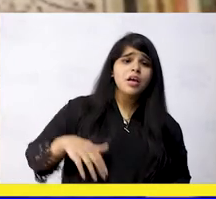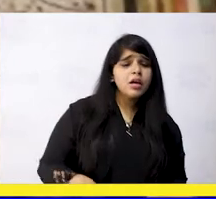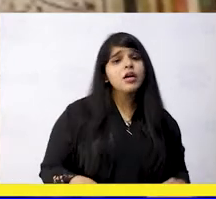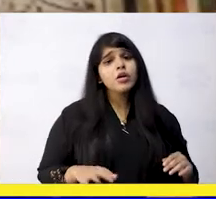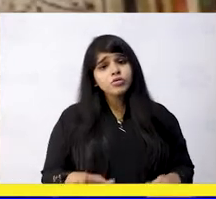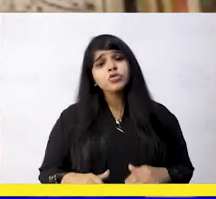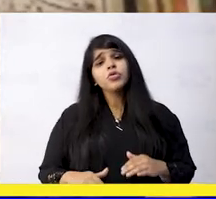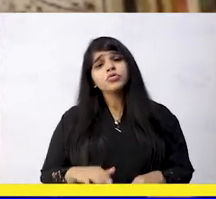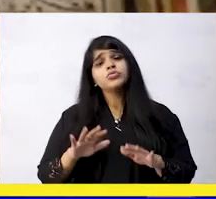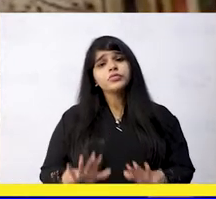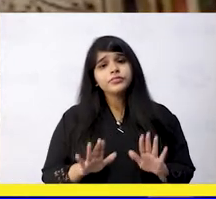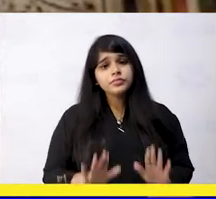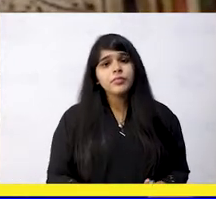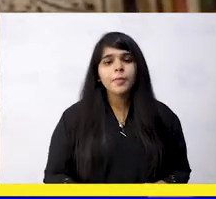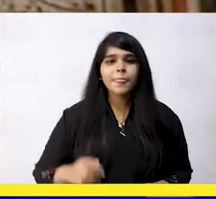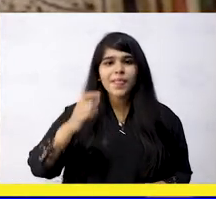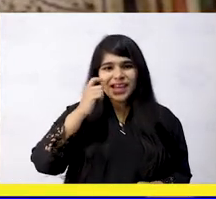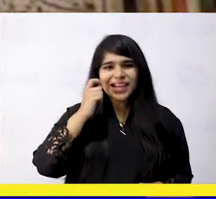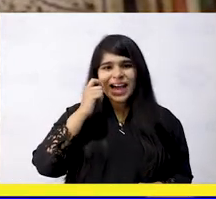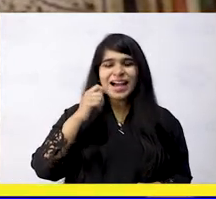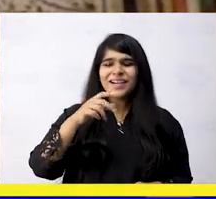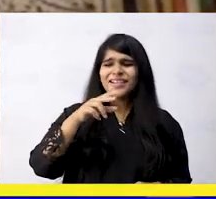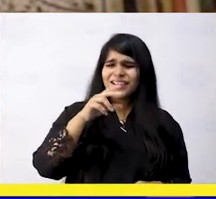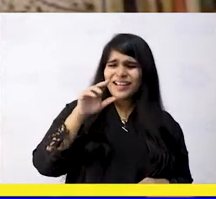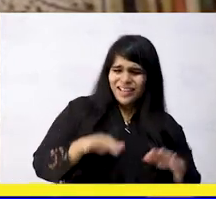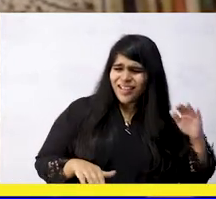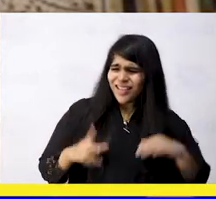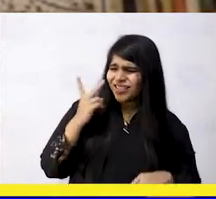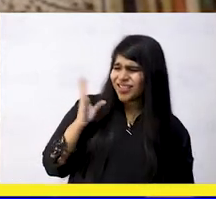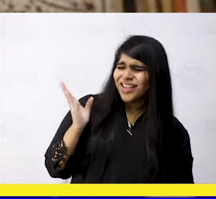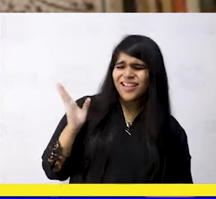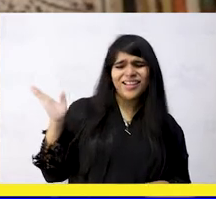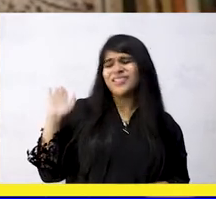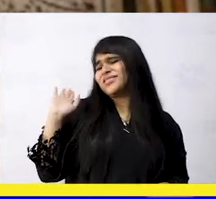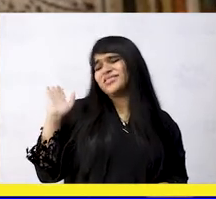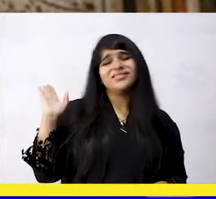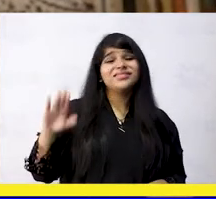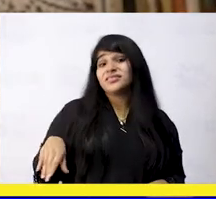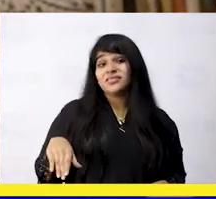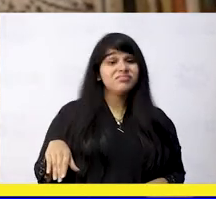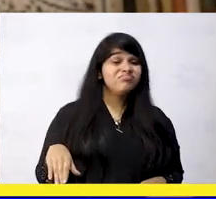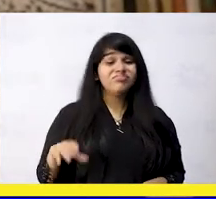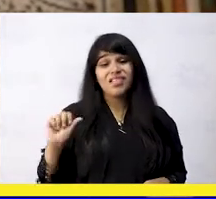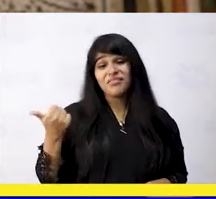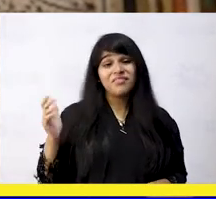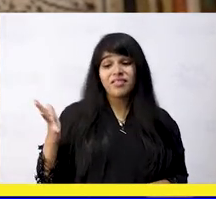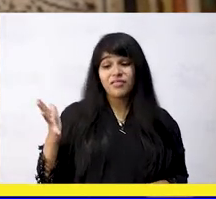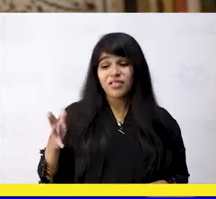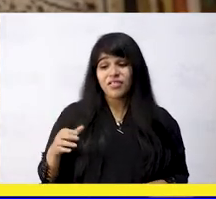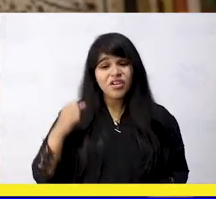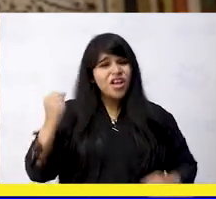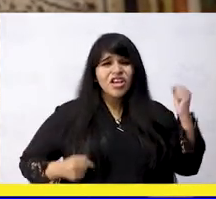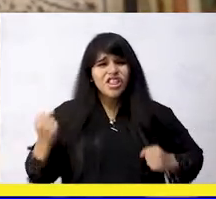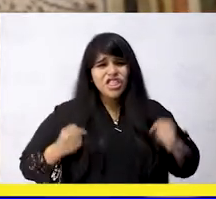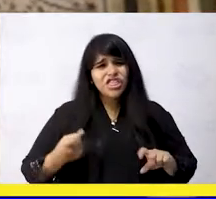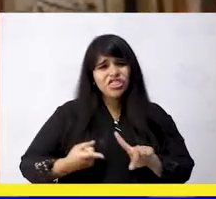And he kept taking those steps. The hare looked at the tortoise for a while, saying, "Oh dear." And